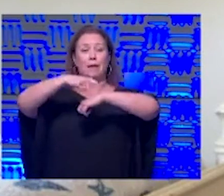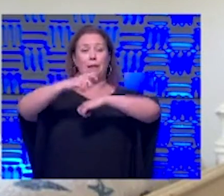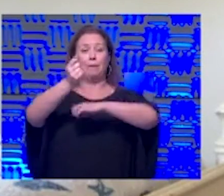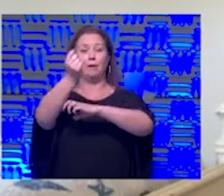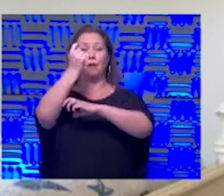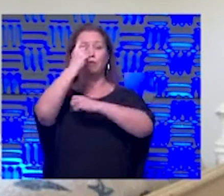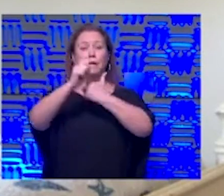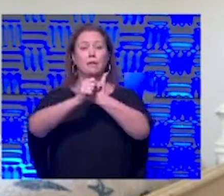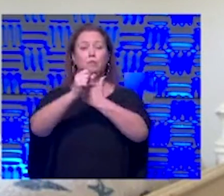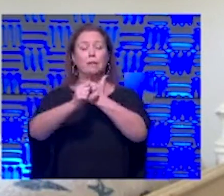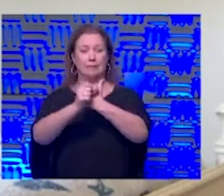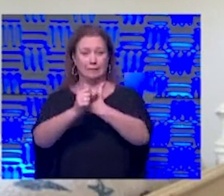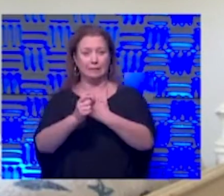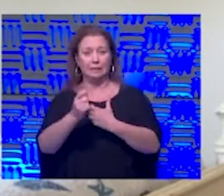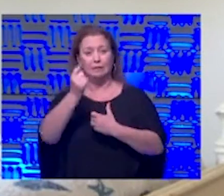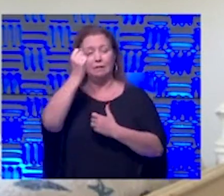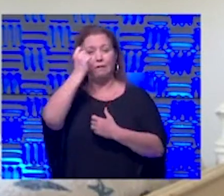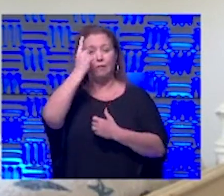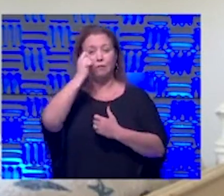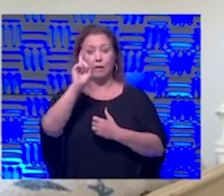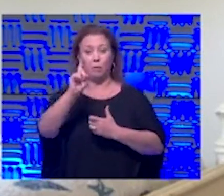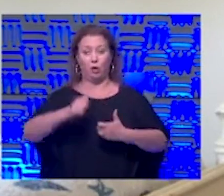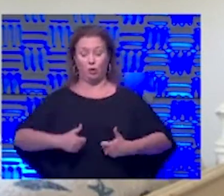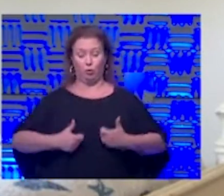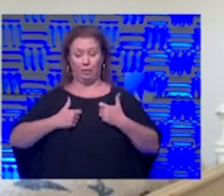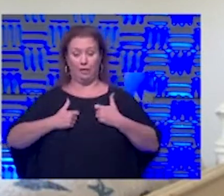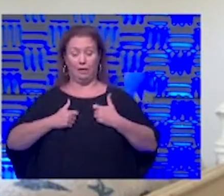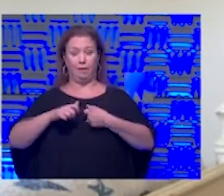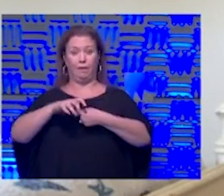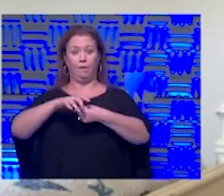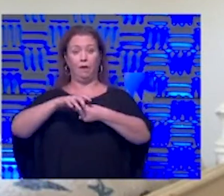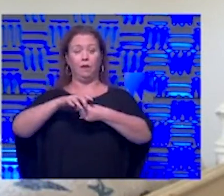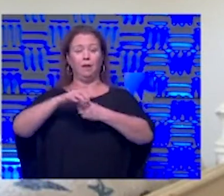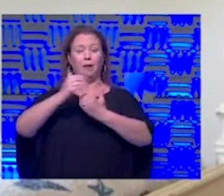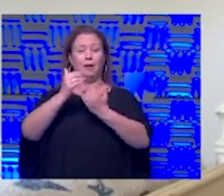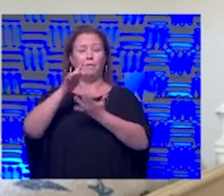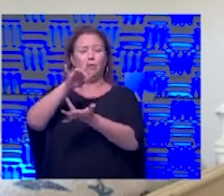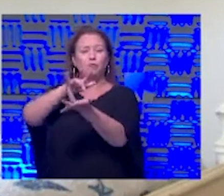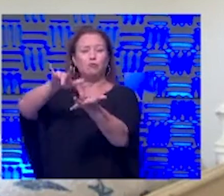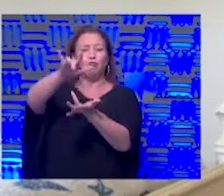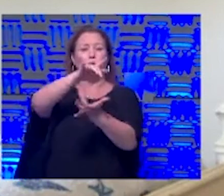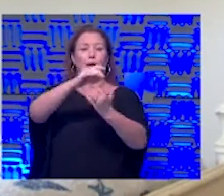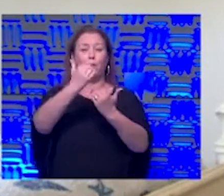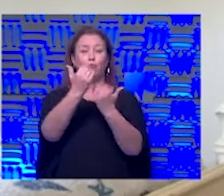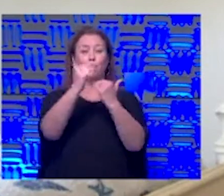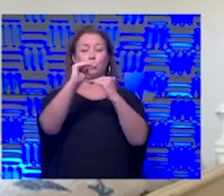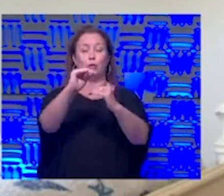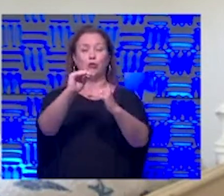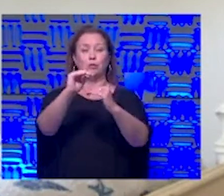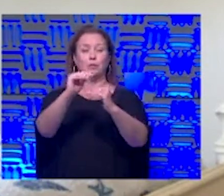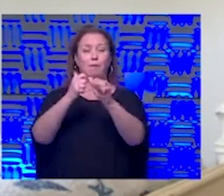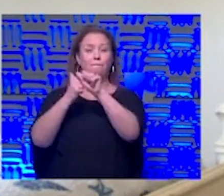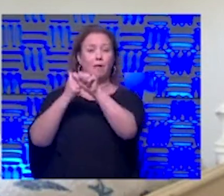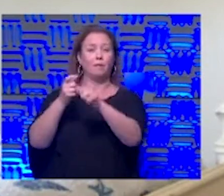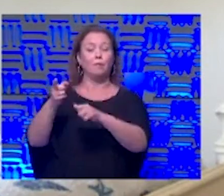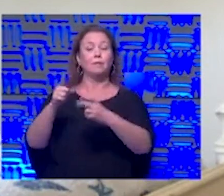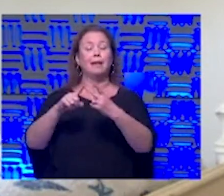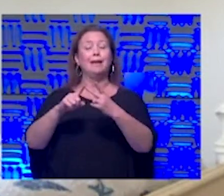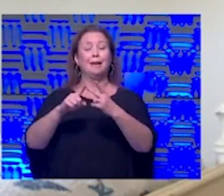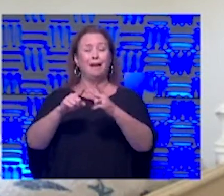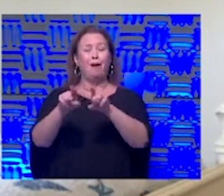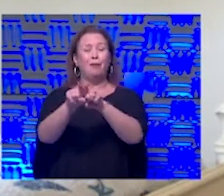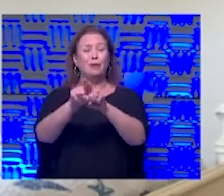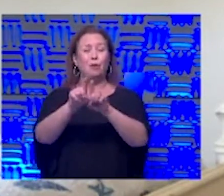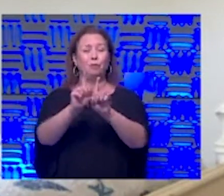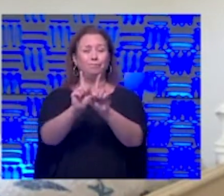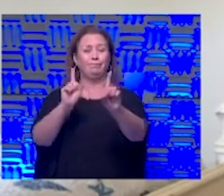understand the risks, understand where you live, and if there are travel restrictions, continue to maintain your physical distancing,